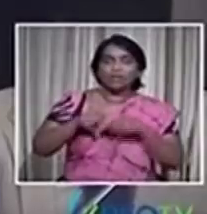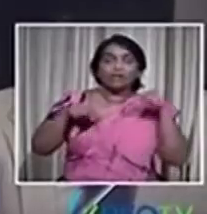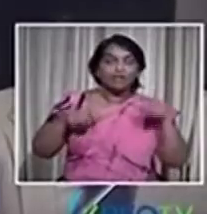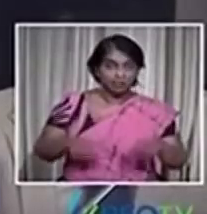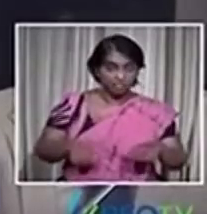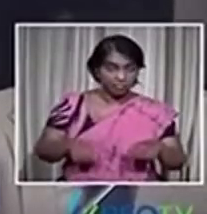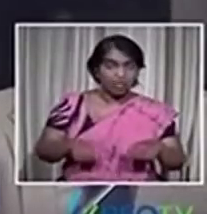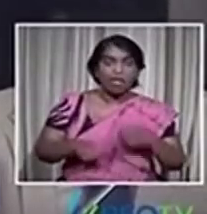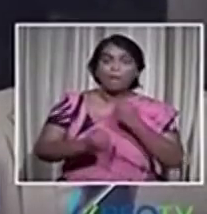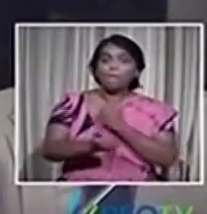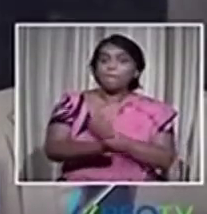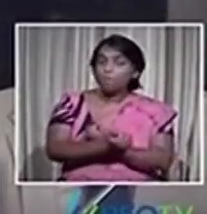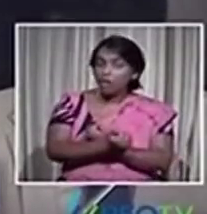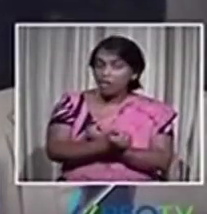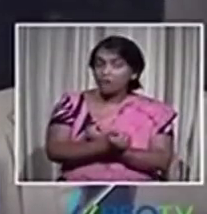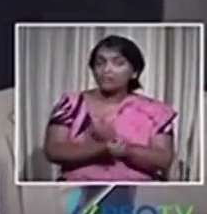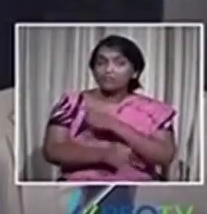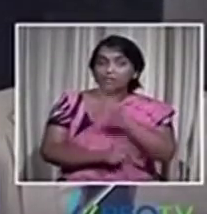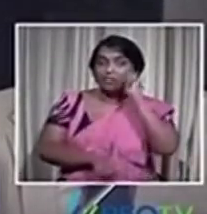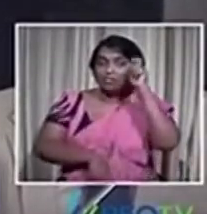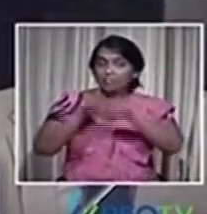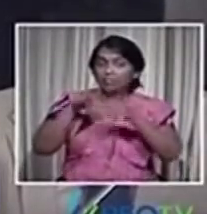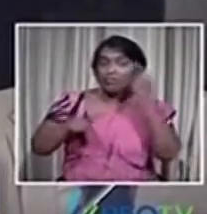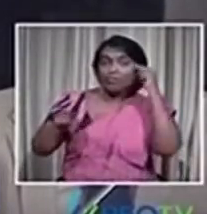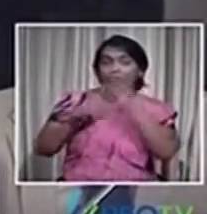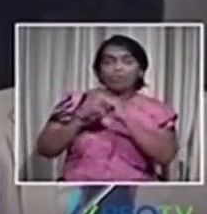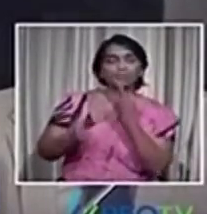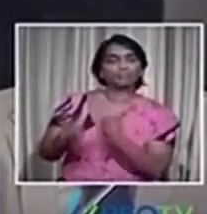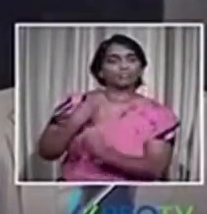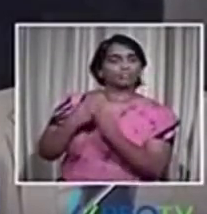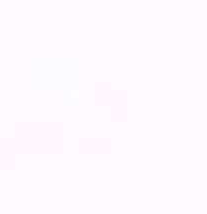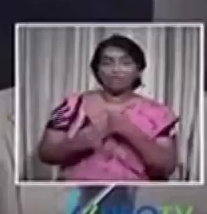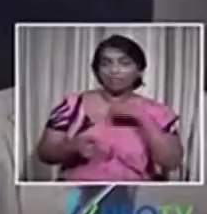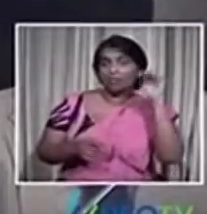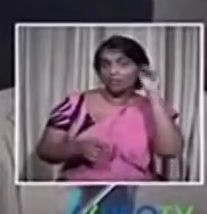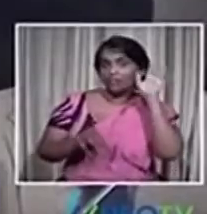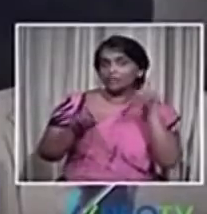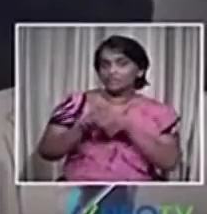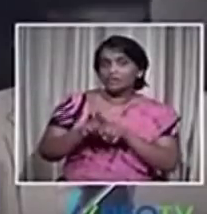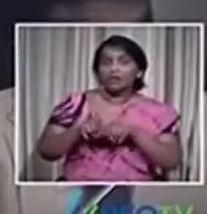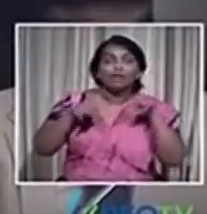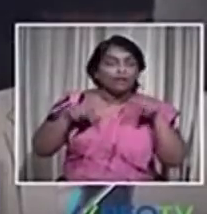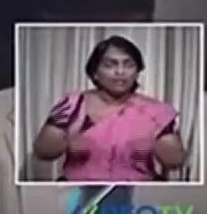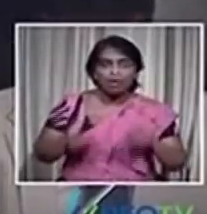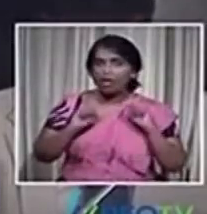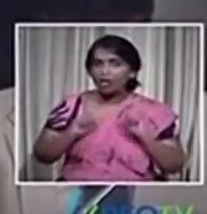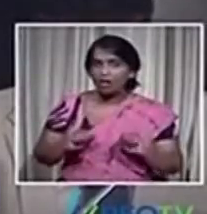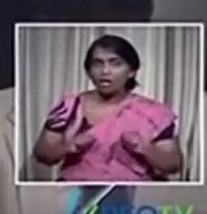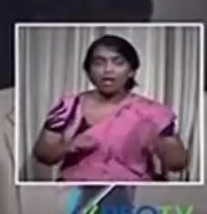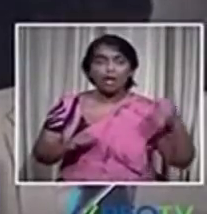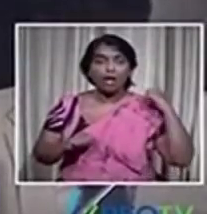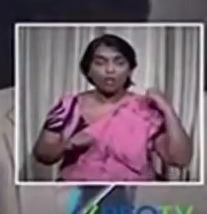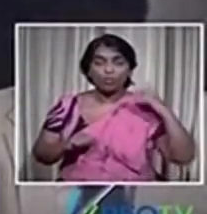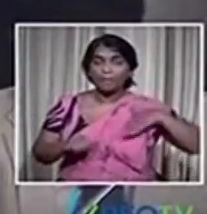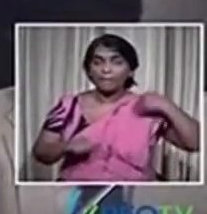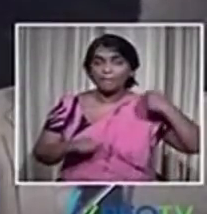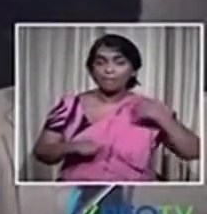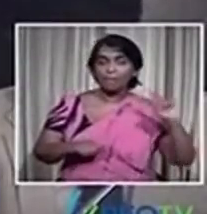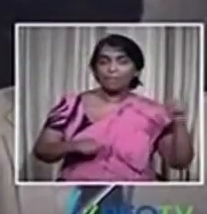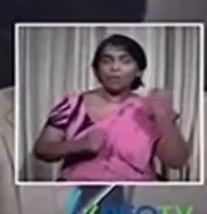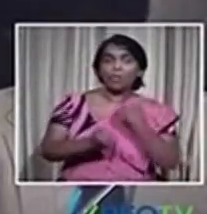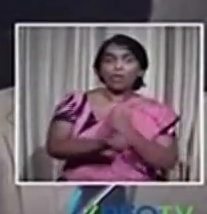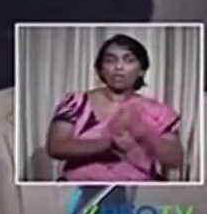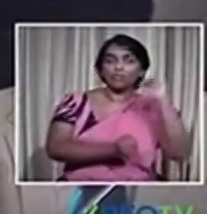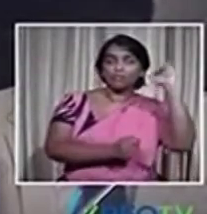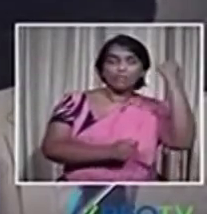an inquiry? There is another story. A Facebook account named Chagi Gallage has been posting status updates saying the police will be attacked by the army.